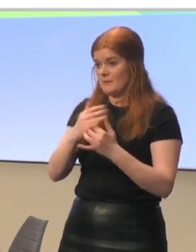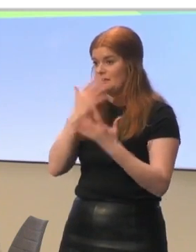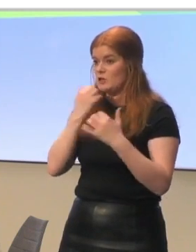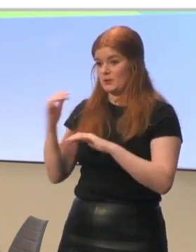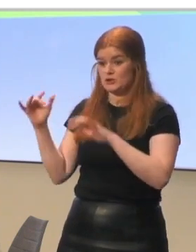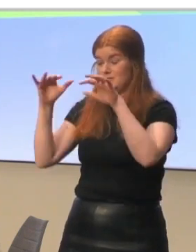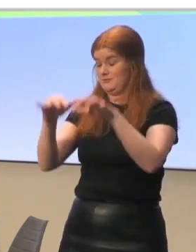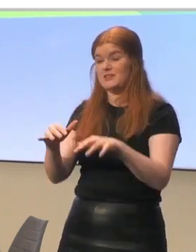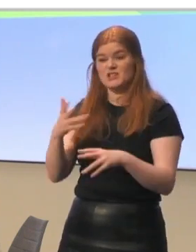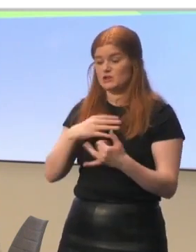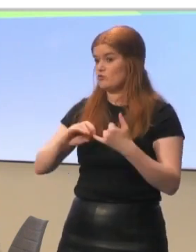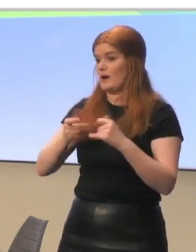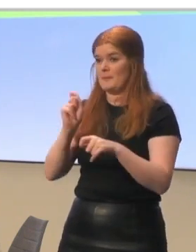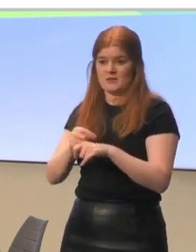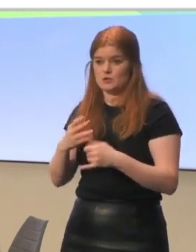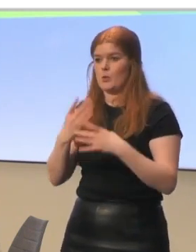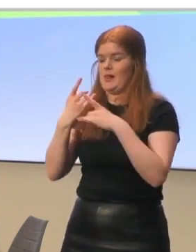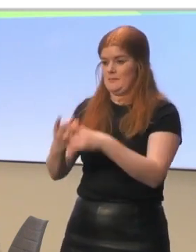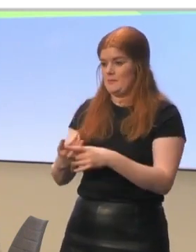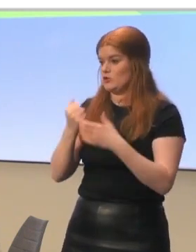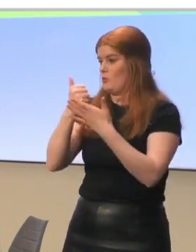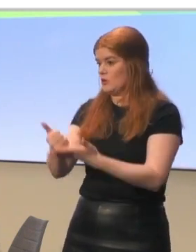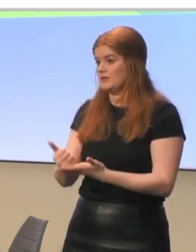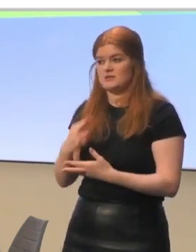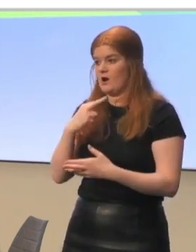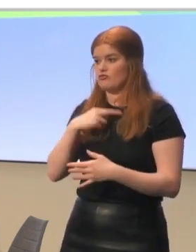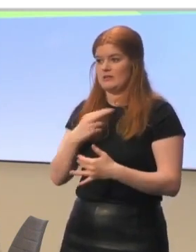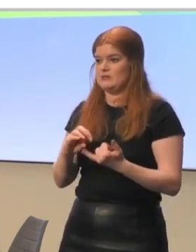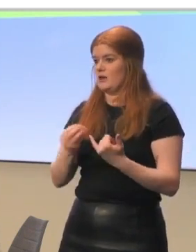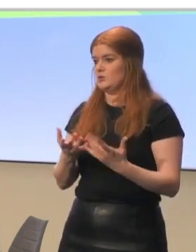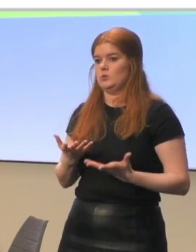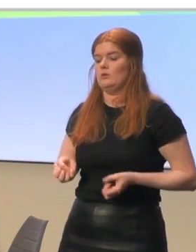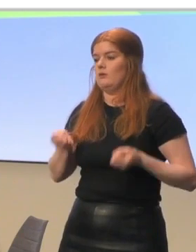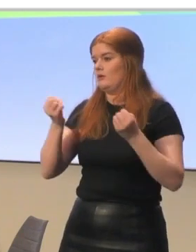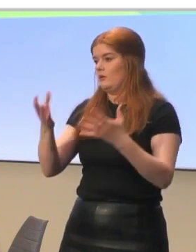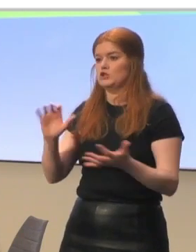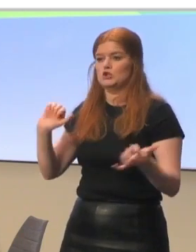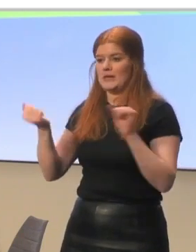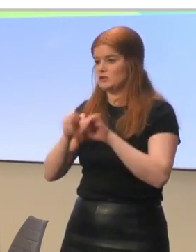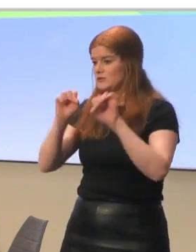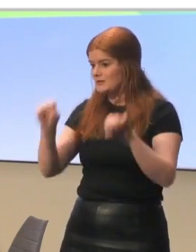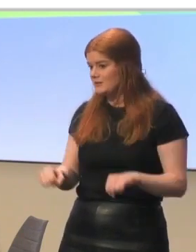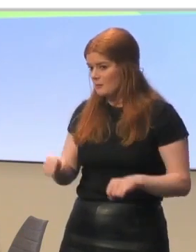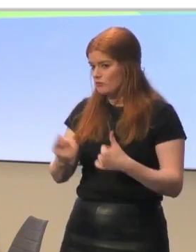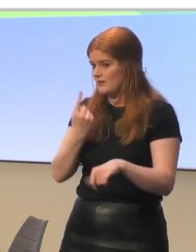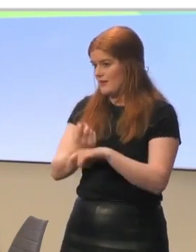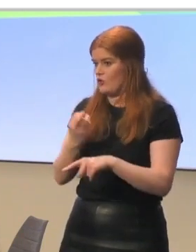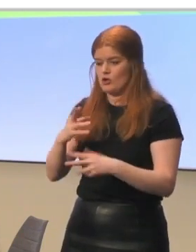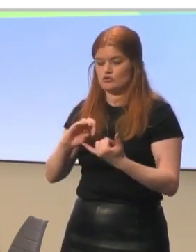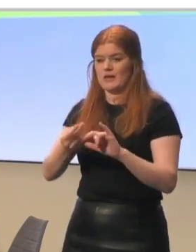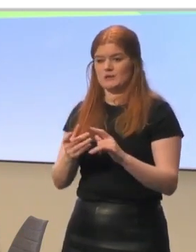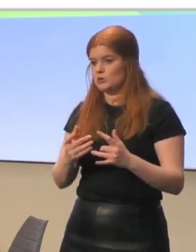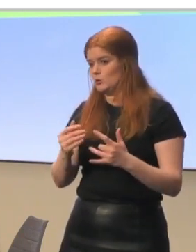whatever, is just an attempt to help or support. It's in no way to try and change the system that's there or to try in any